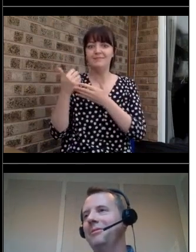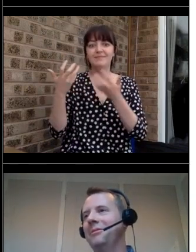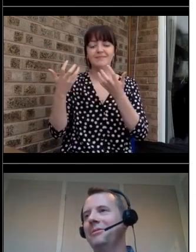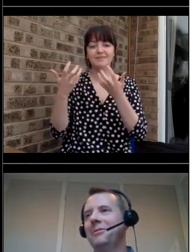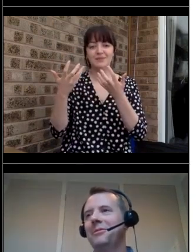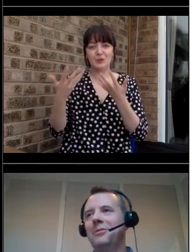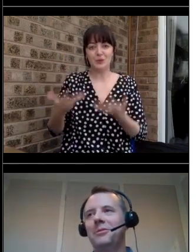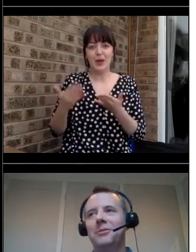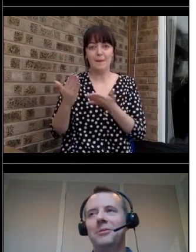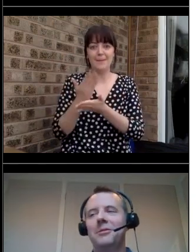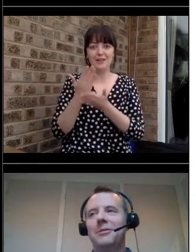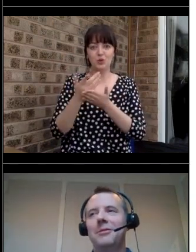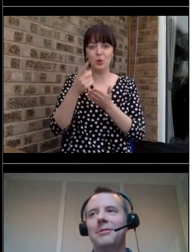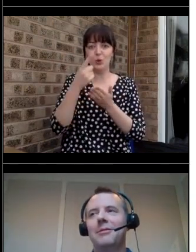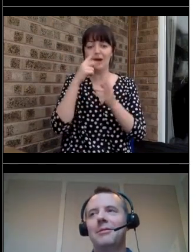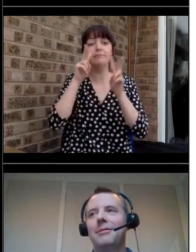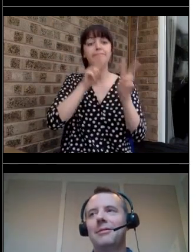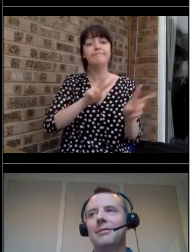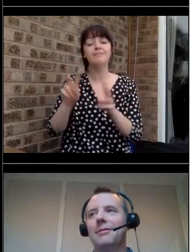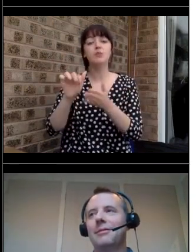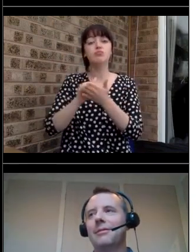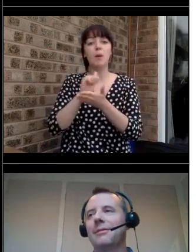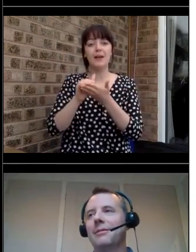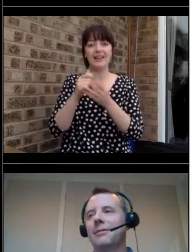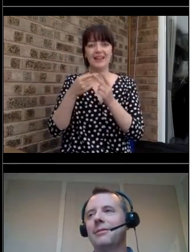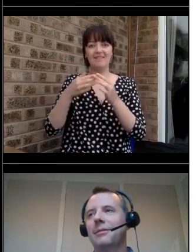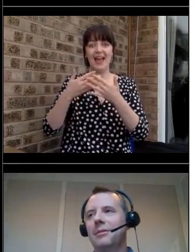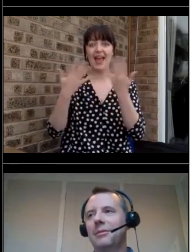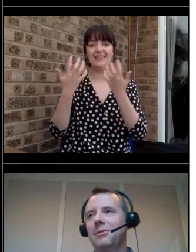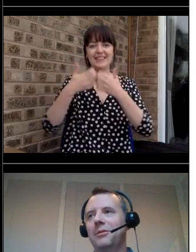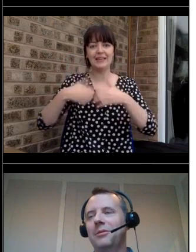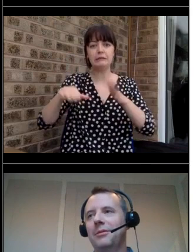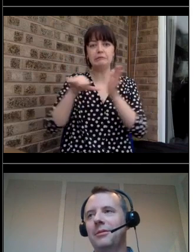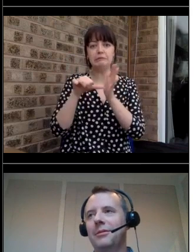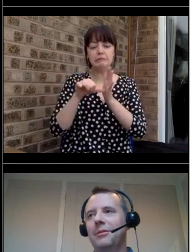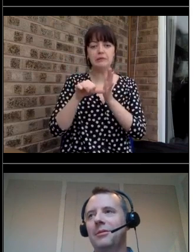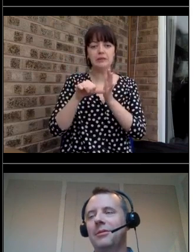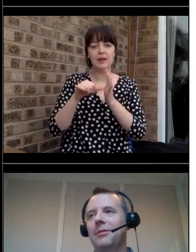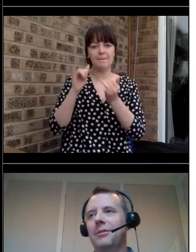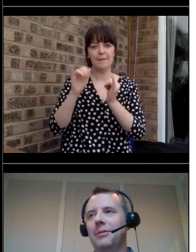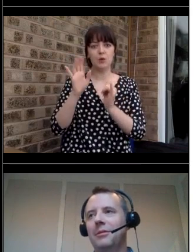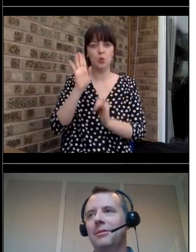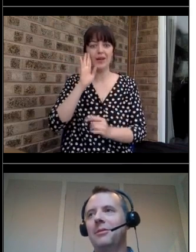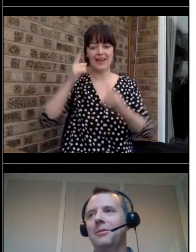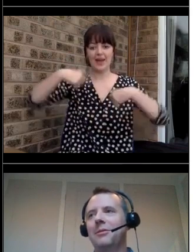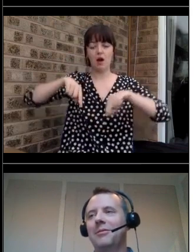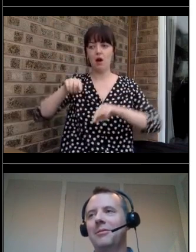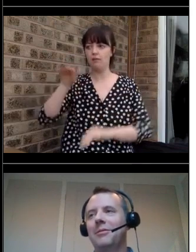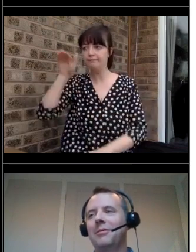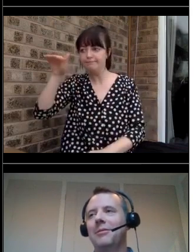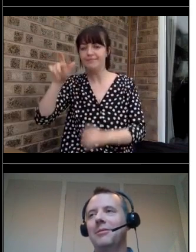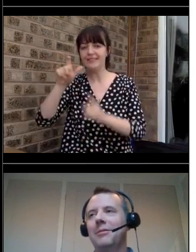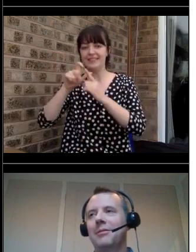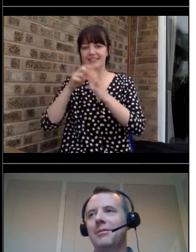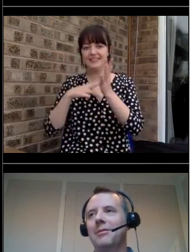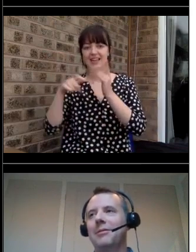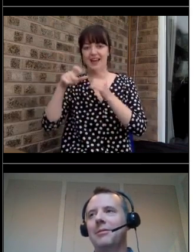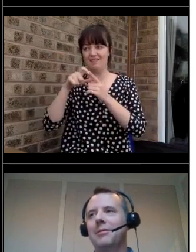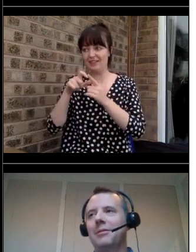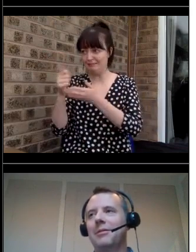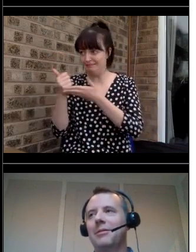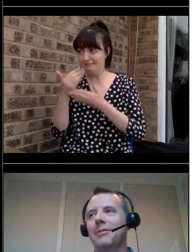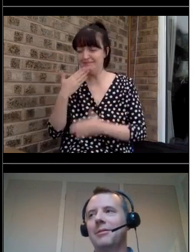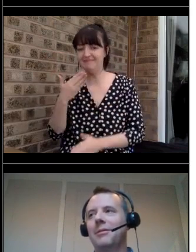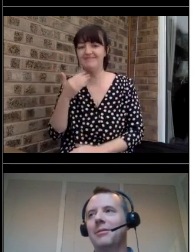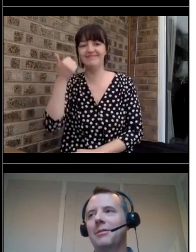to your screen successfully. In case we have any technical difficulties of any sort, you may hear one of us asking for help and for his